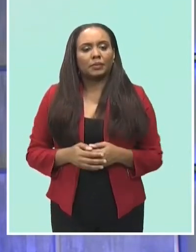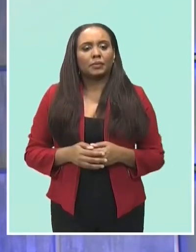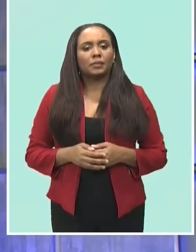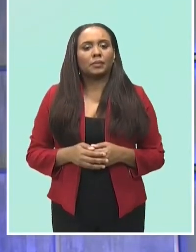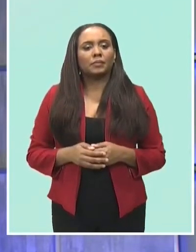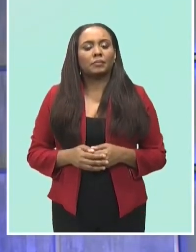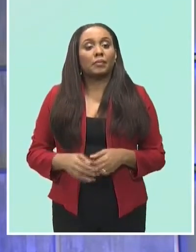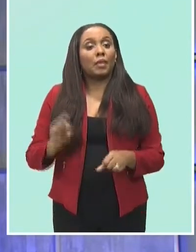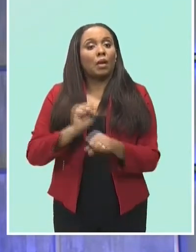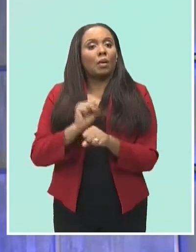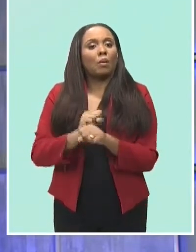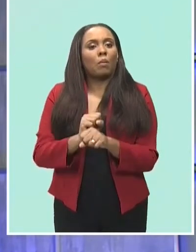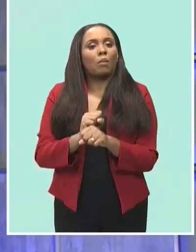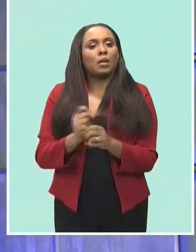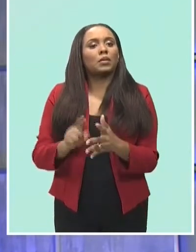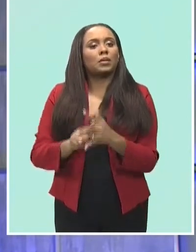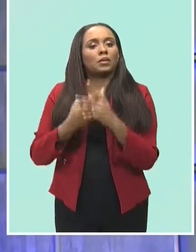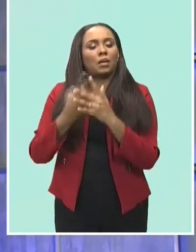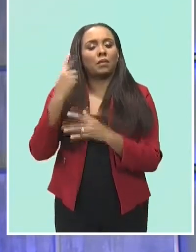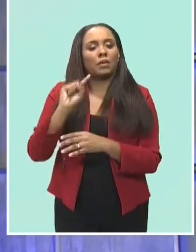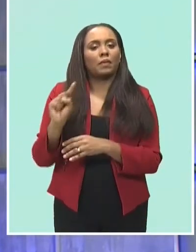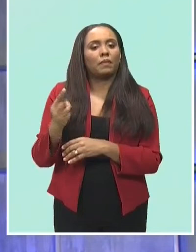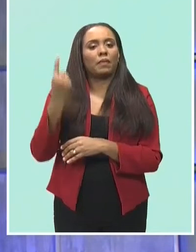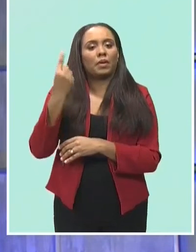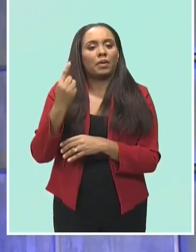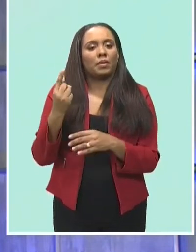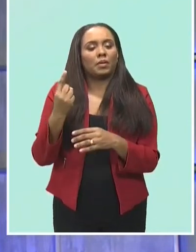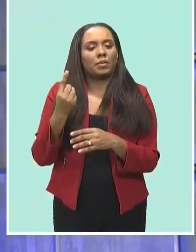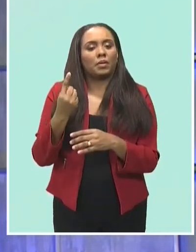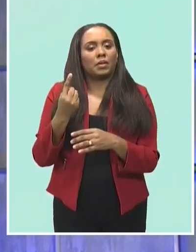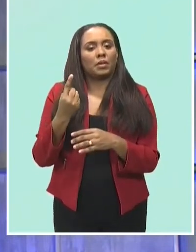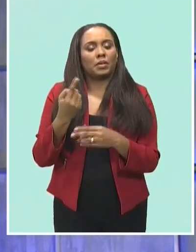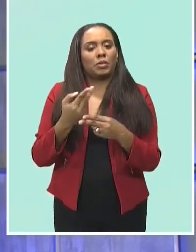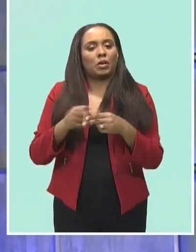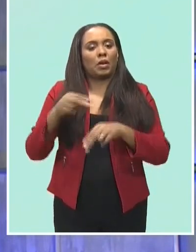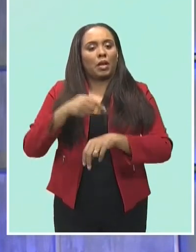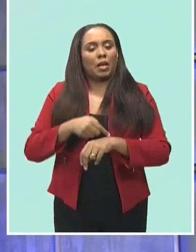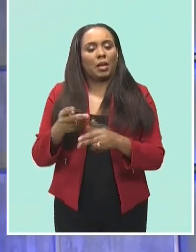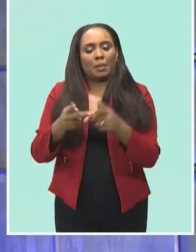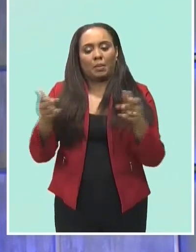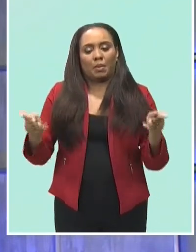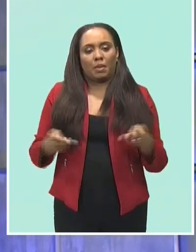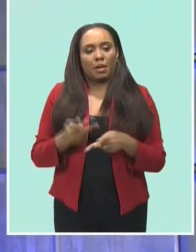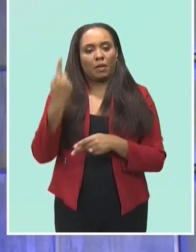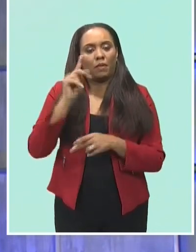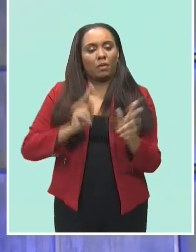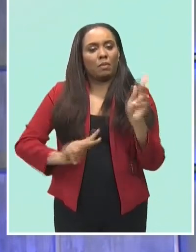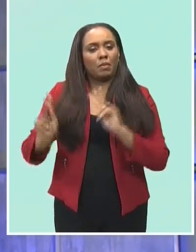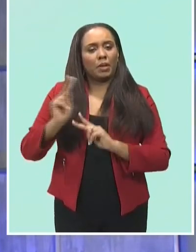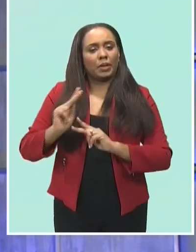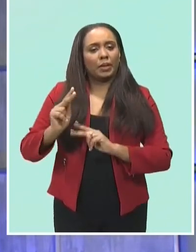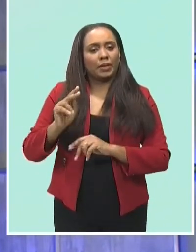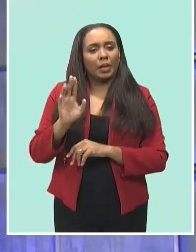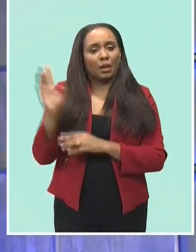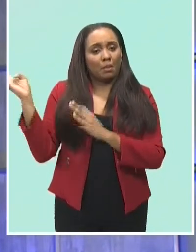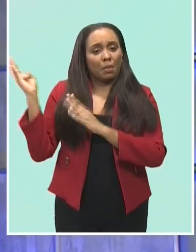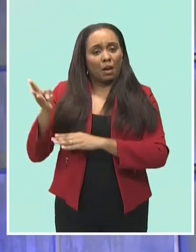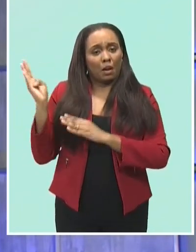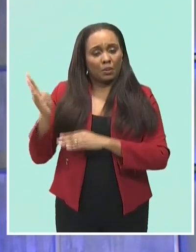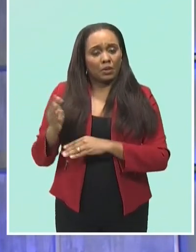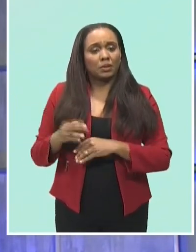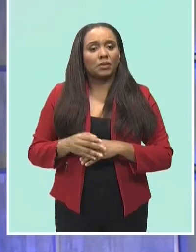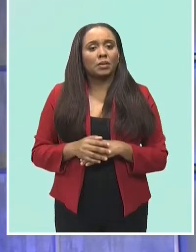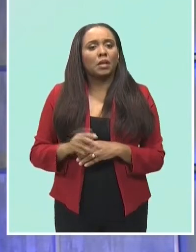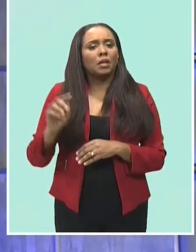first temporary relief site on Abaco for thousands of Bahamians left homeless by Hurricane Dorian. The Prime Minister expects that the